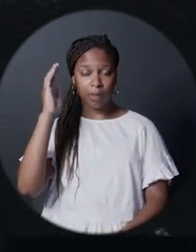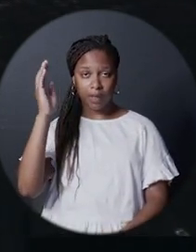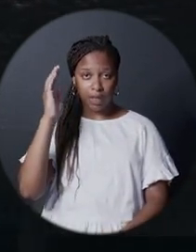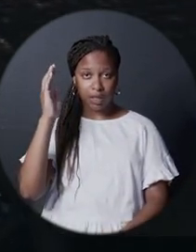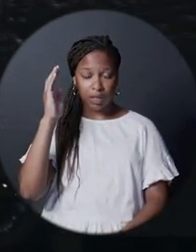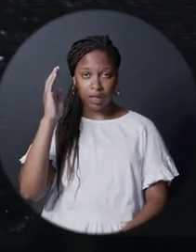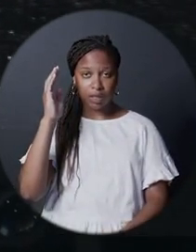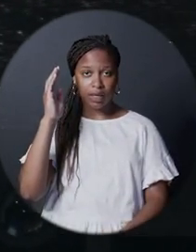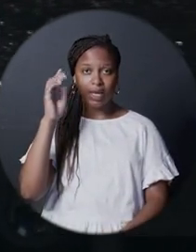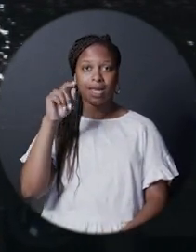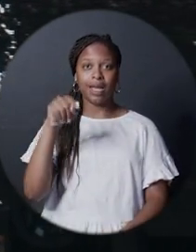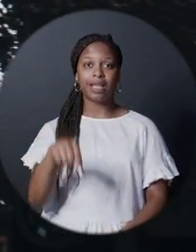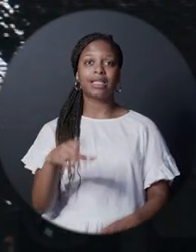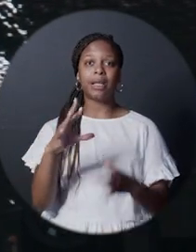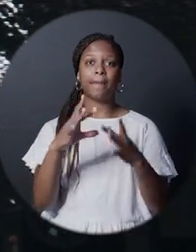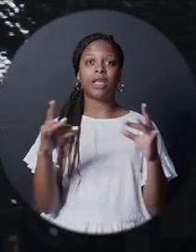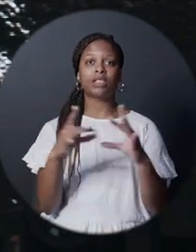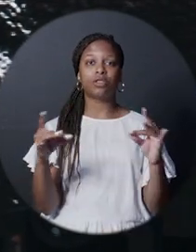a sermon.